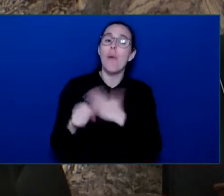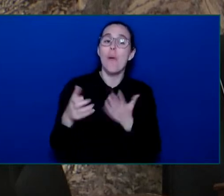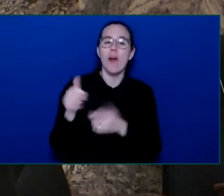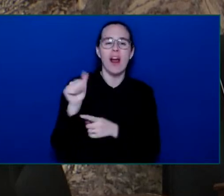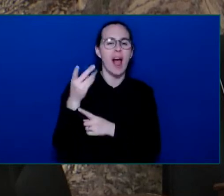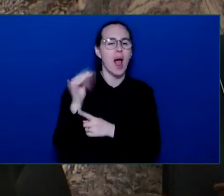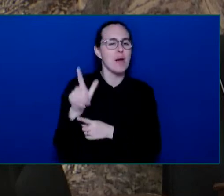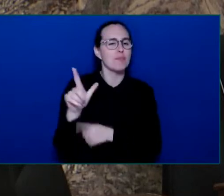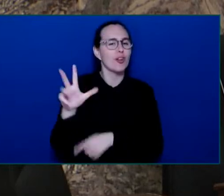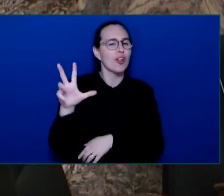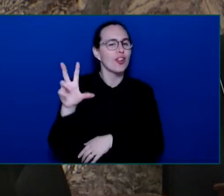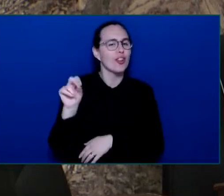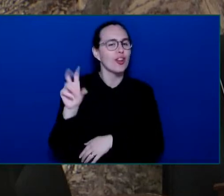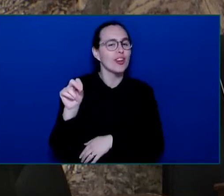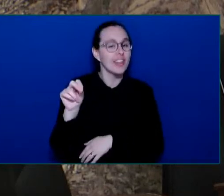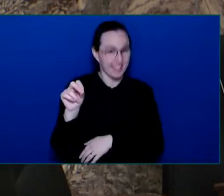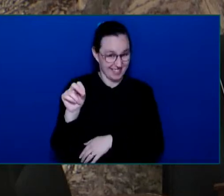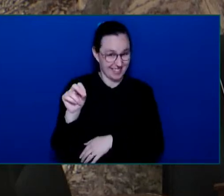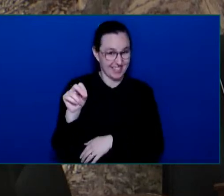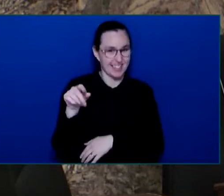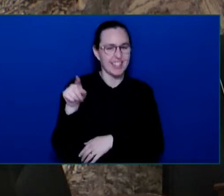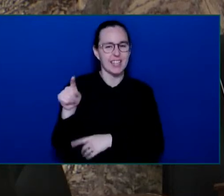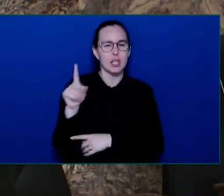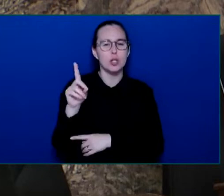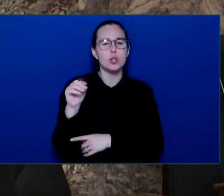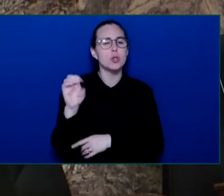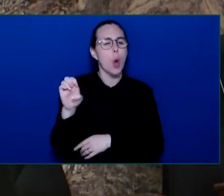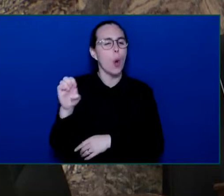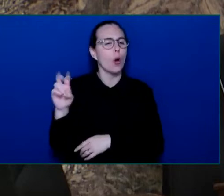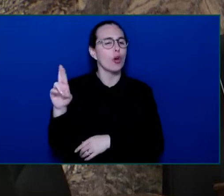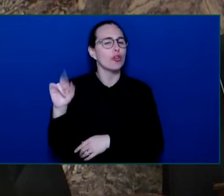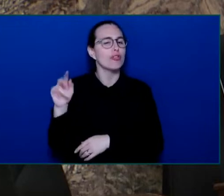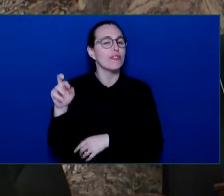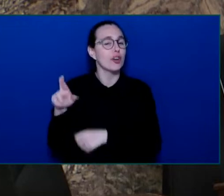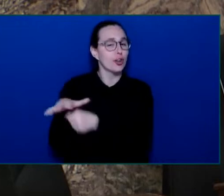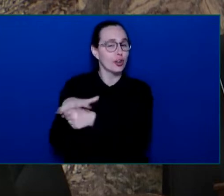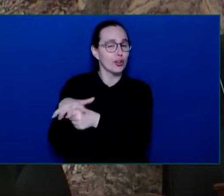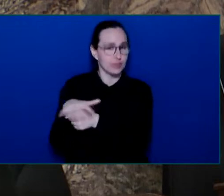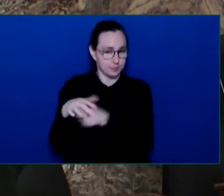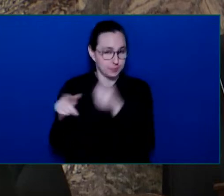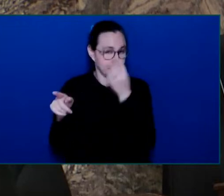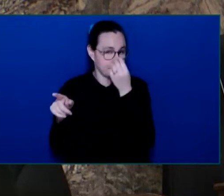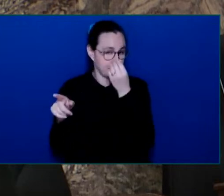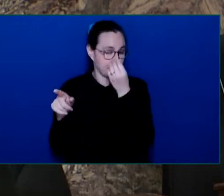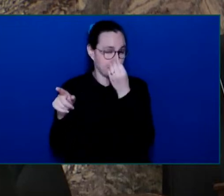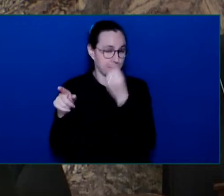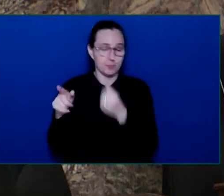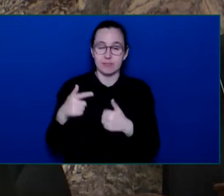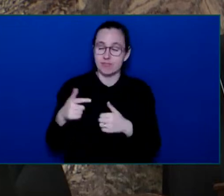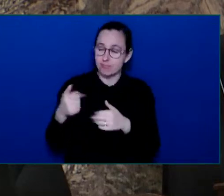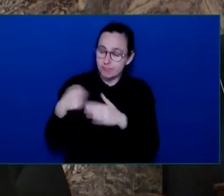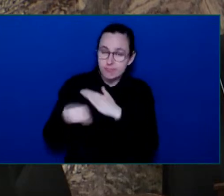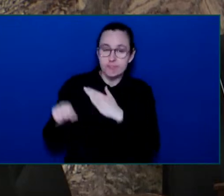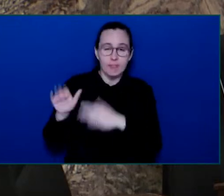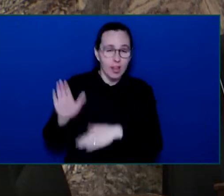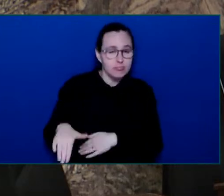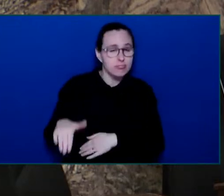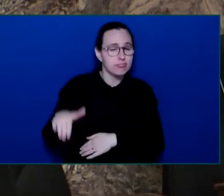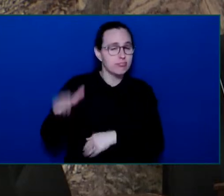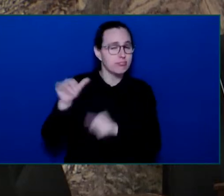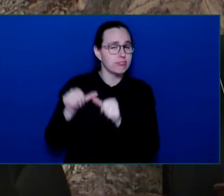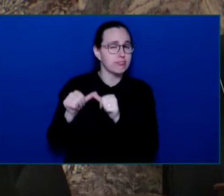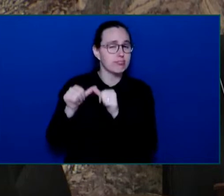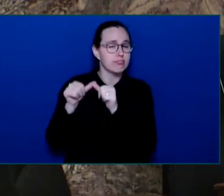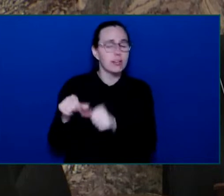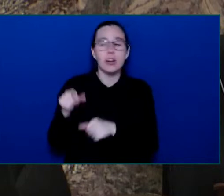spent pretty much her entire life there. She was one of the more passionate people that I ever had the pleasure of meeting, and it came especially with her